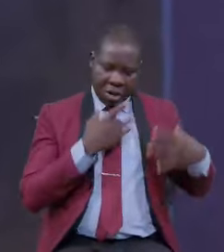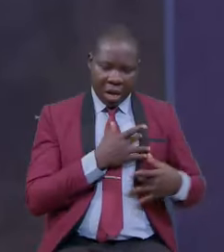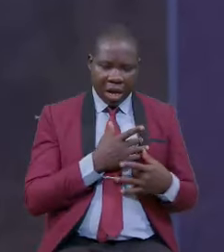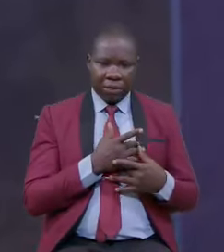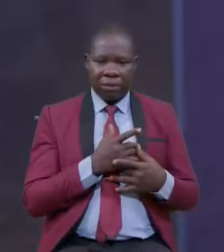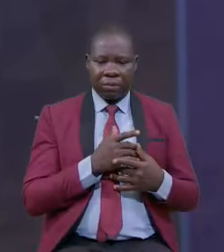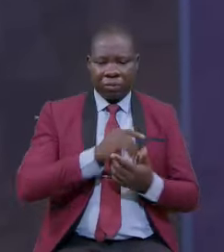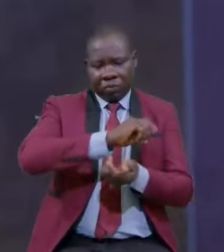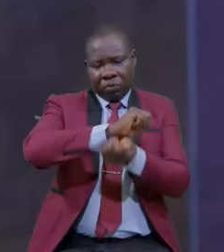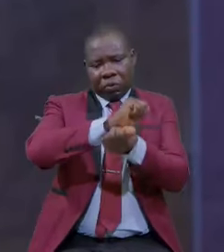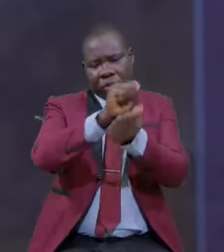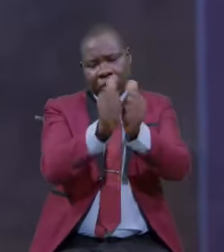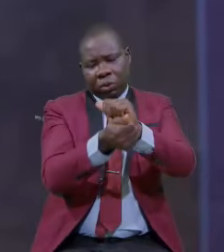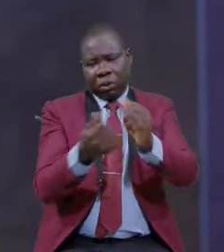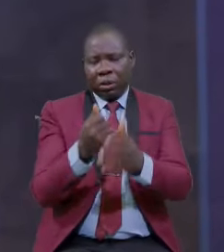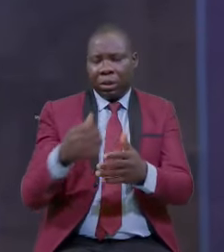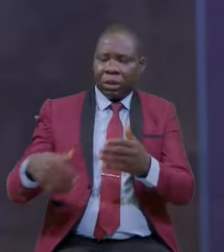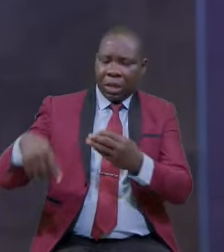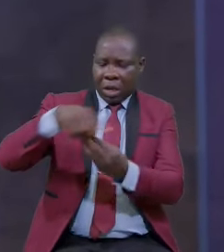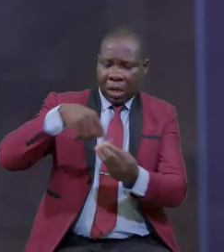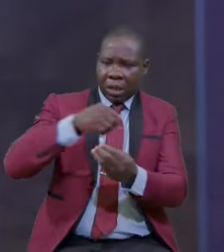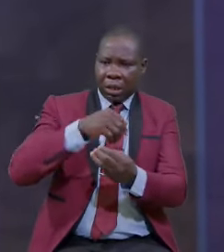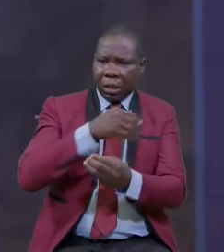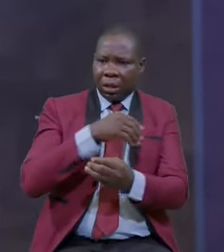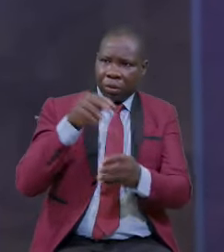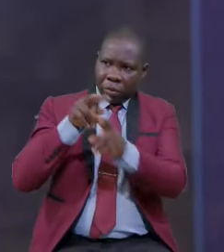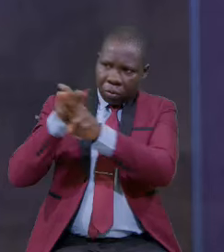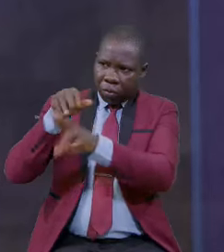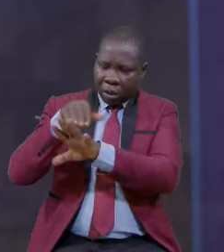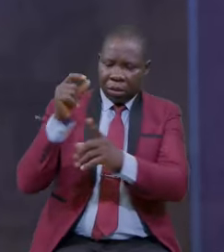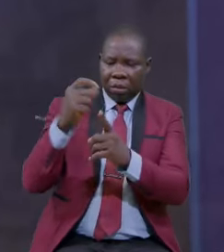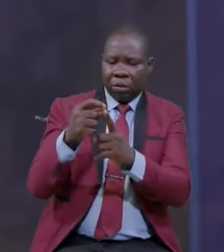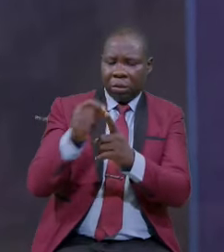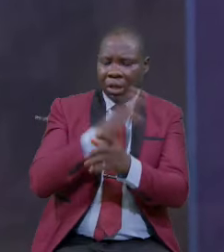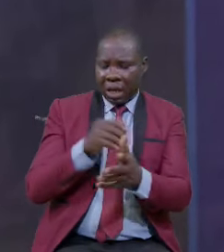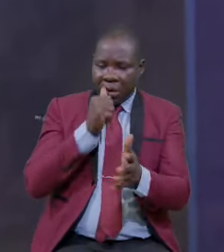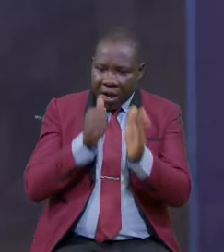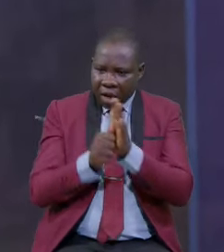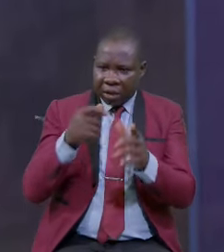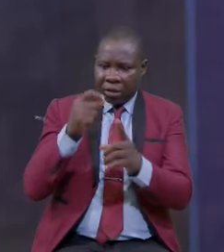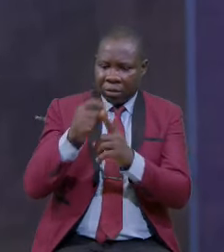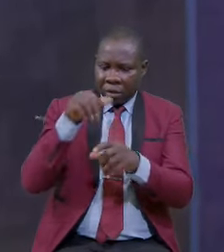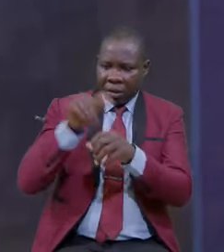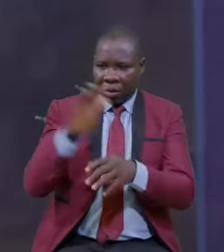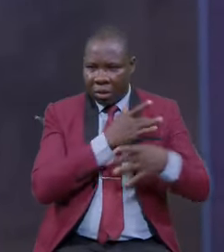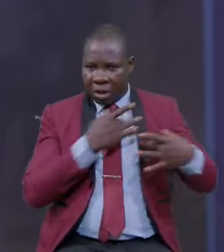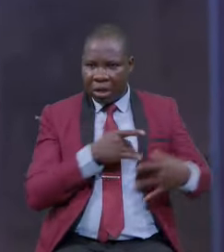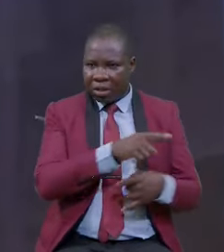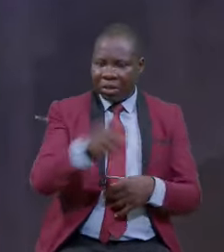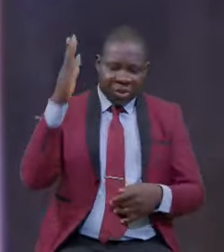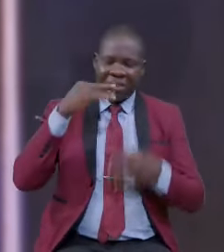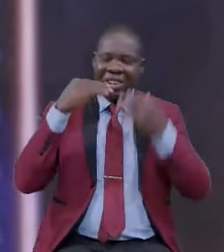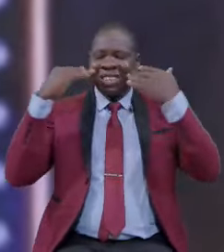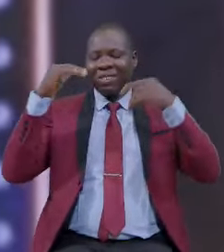And hide the word in your heart. You will smile. But even if they put you